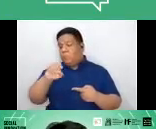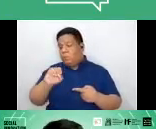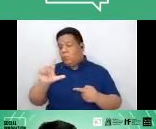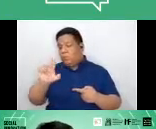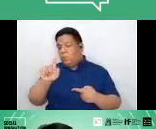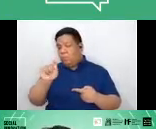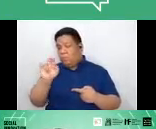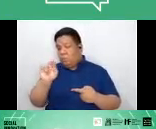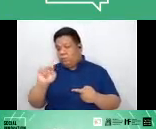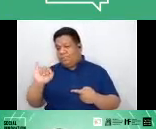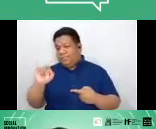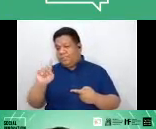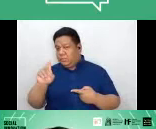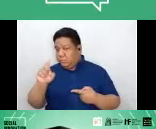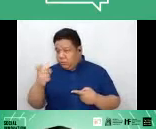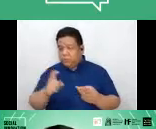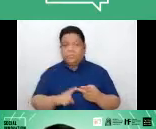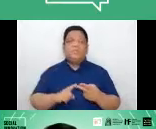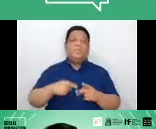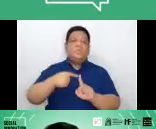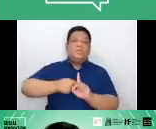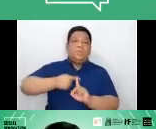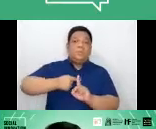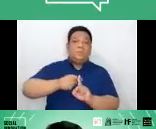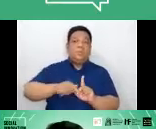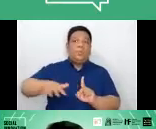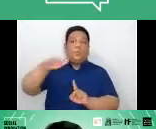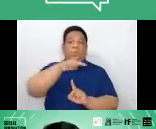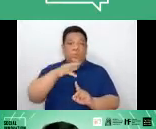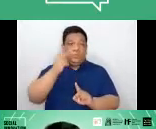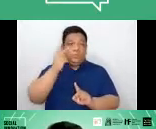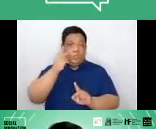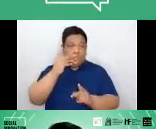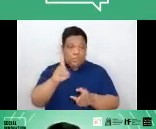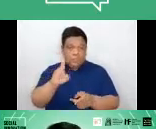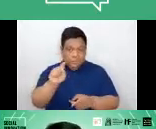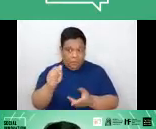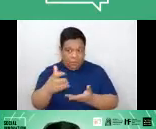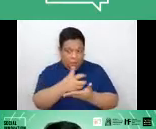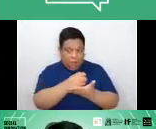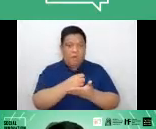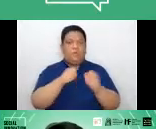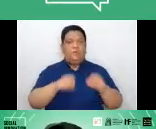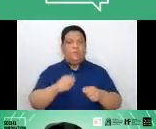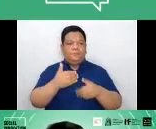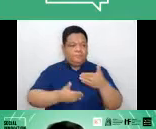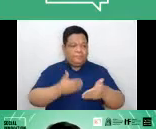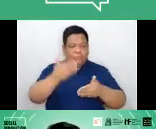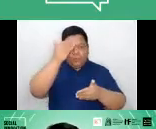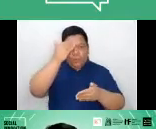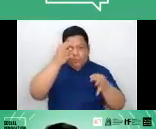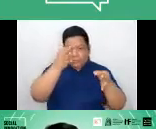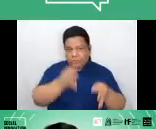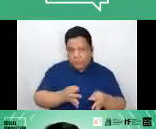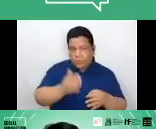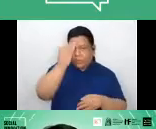that ability to see the effects of climate change, allows us to make better choices, meaning we know that climate change